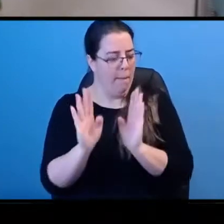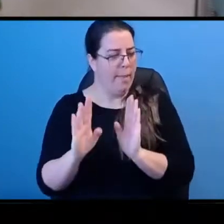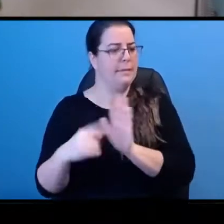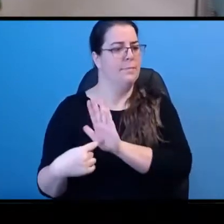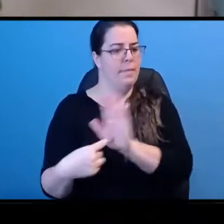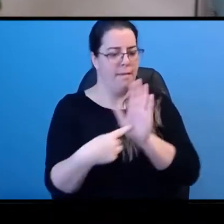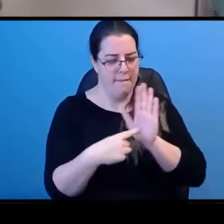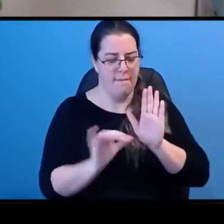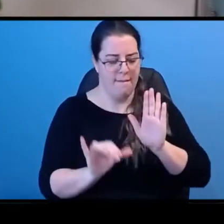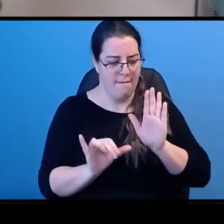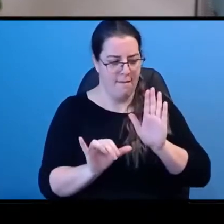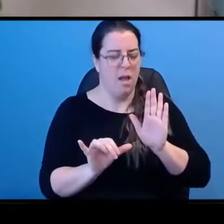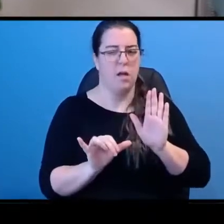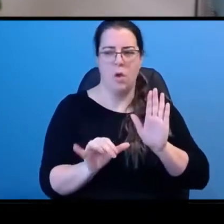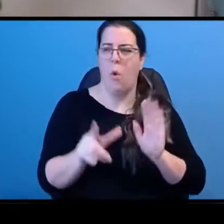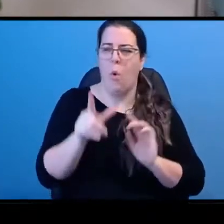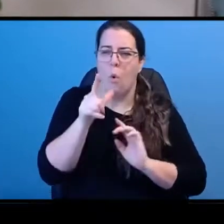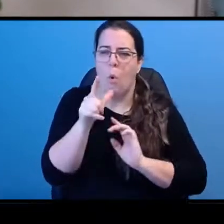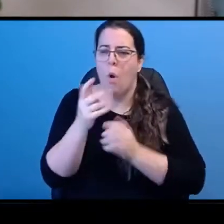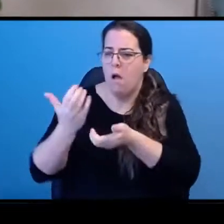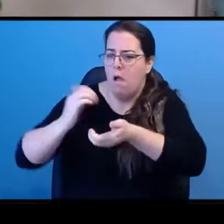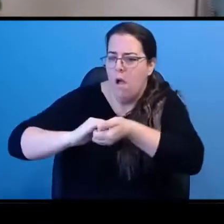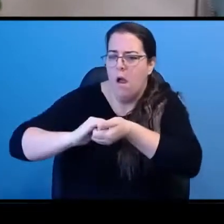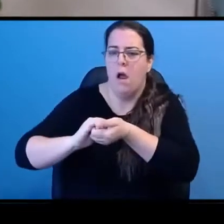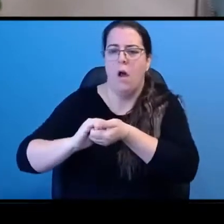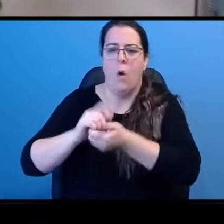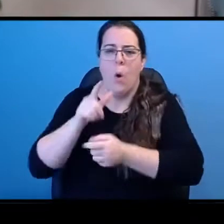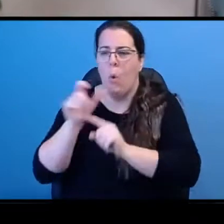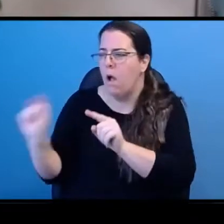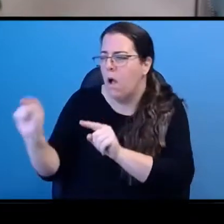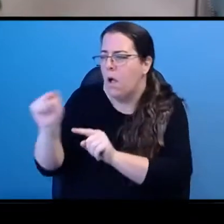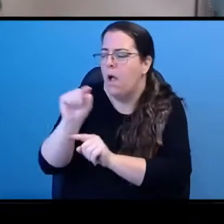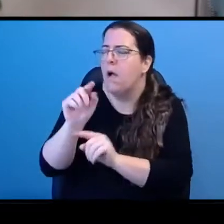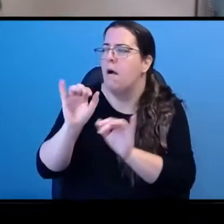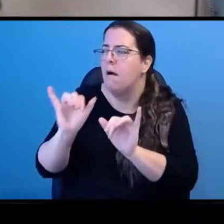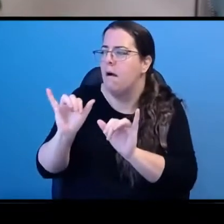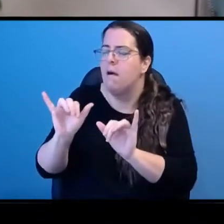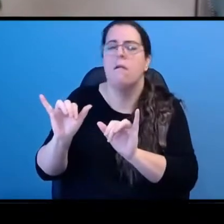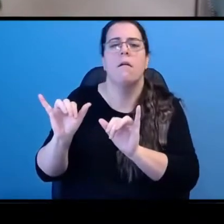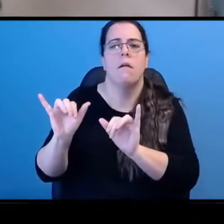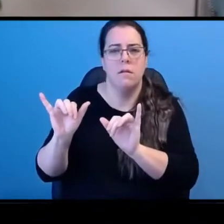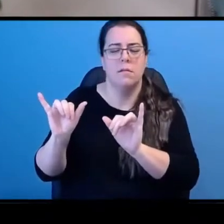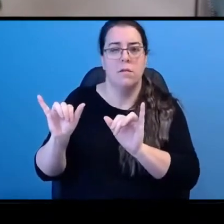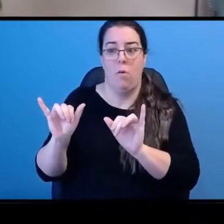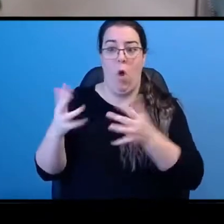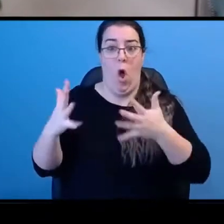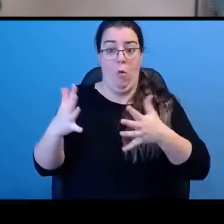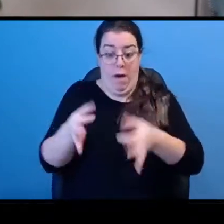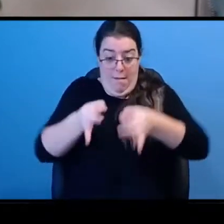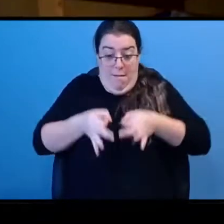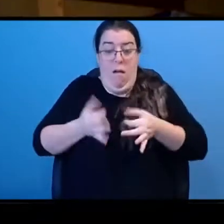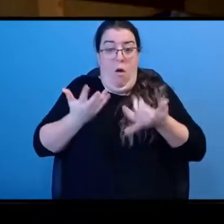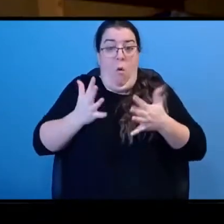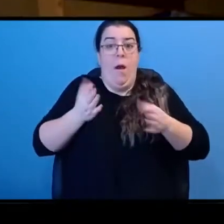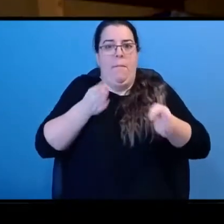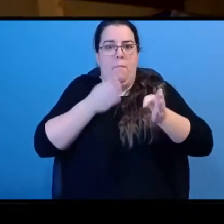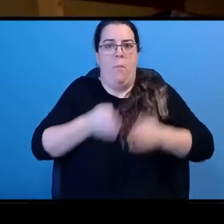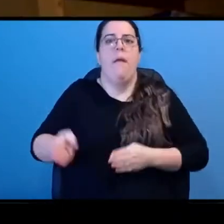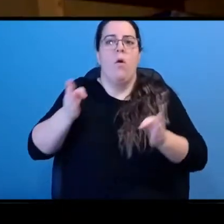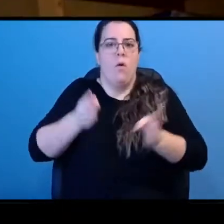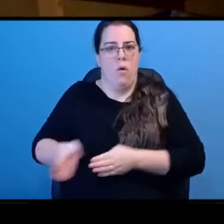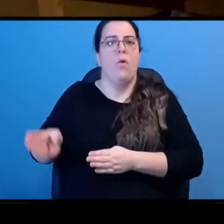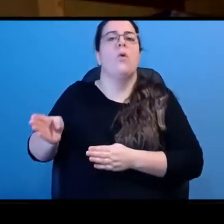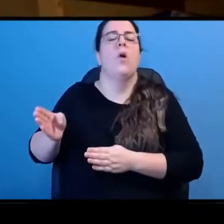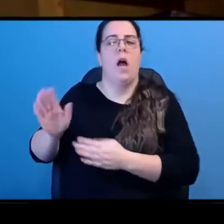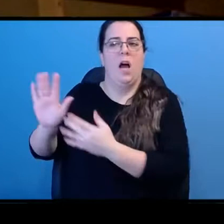guidelines, reading those guidelines and making sure you fully understand those guidelines are really important. I think getting to know the funder's mission statement